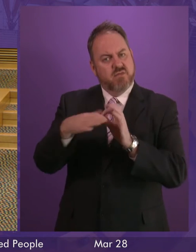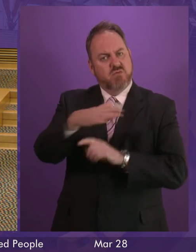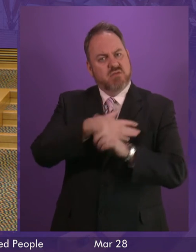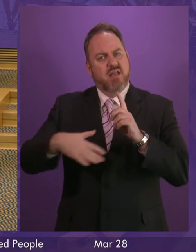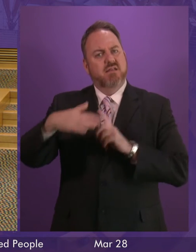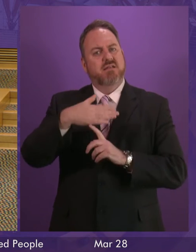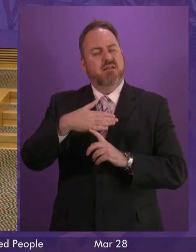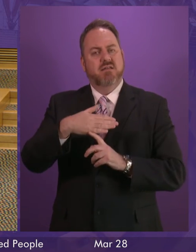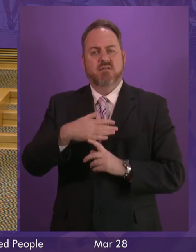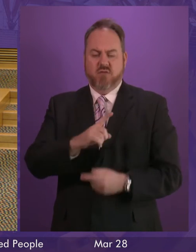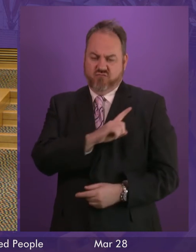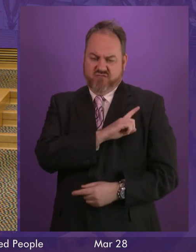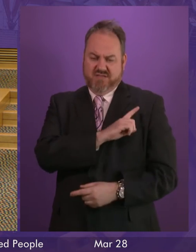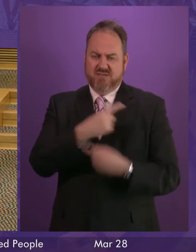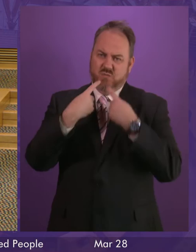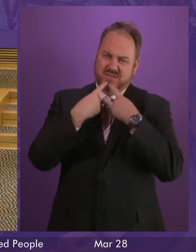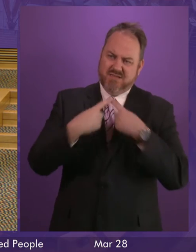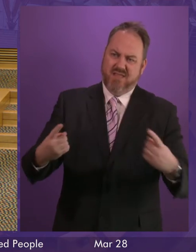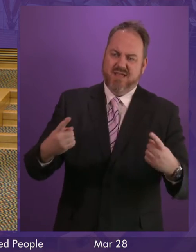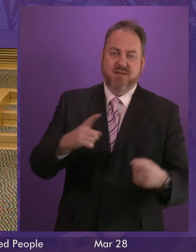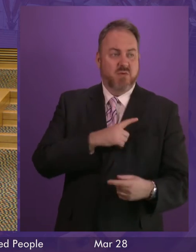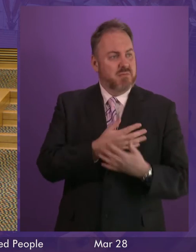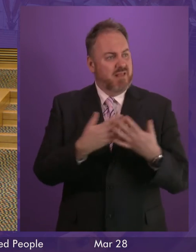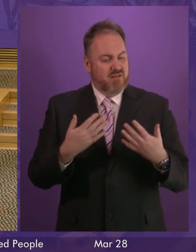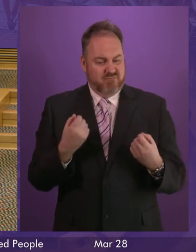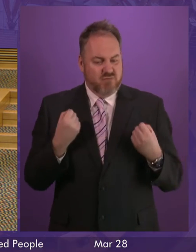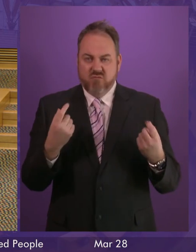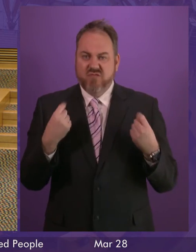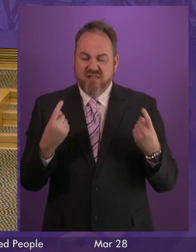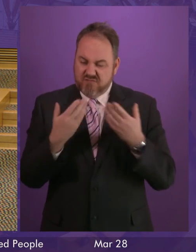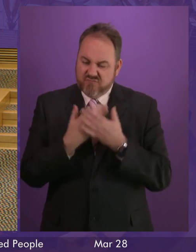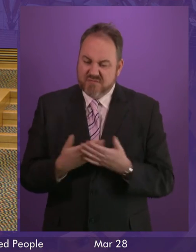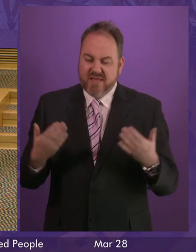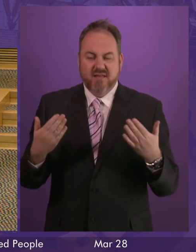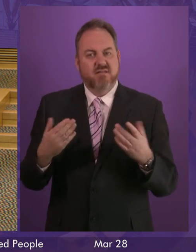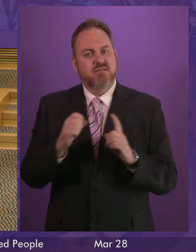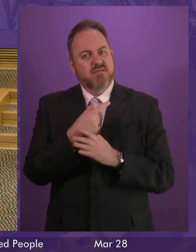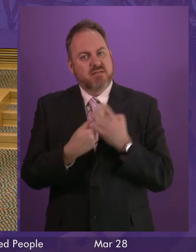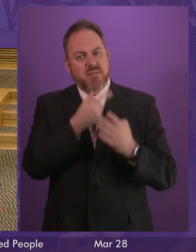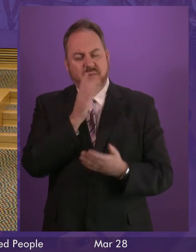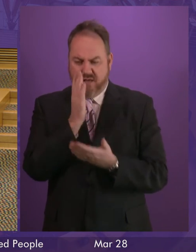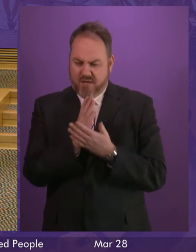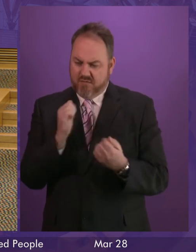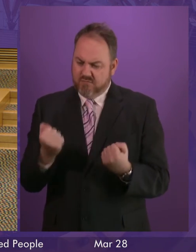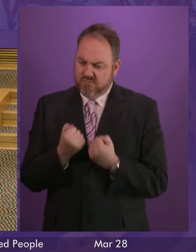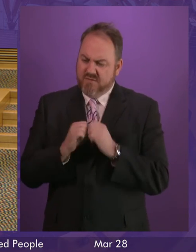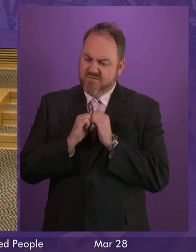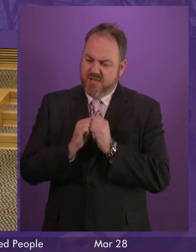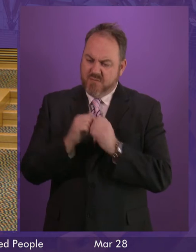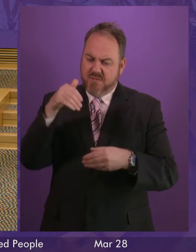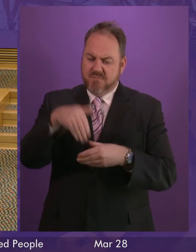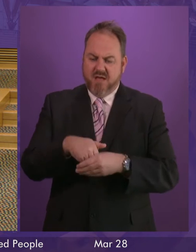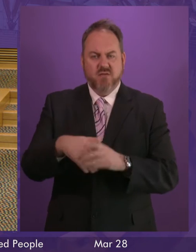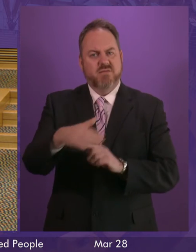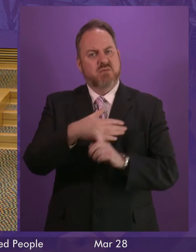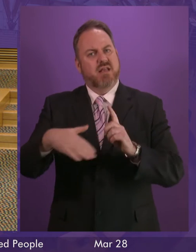because people do not always recognise the value of disabled people in our society and I want us to move to a time where such a statement is